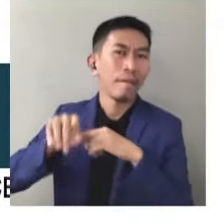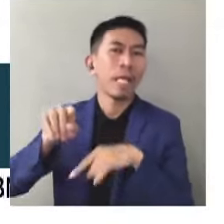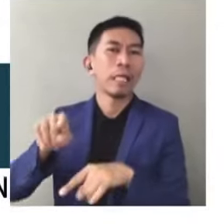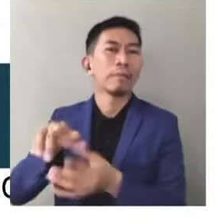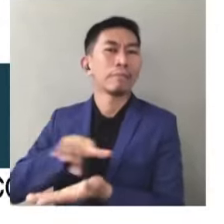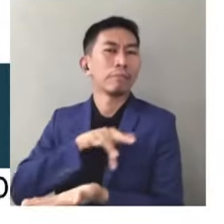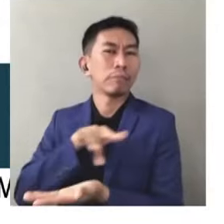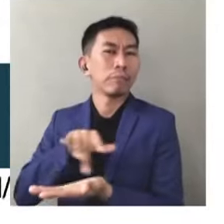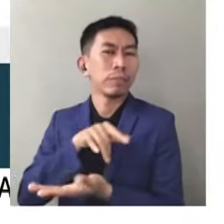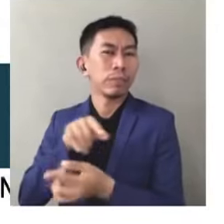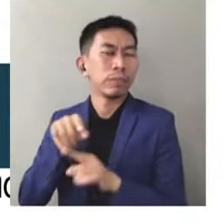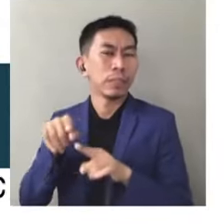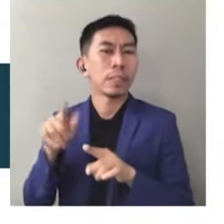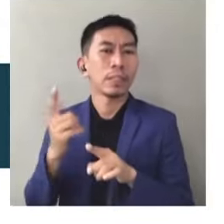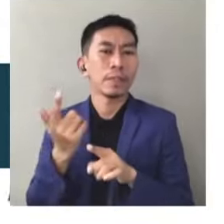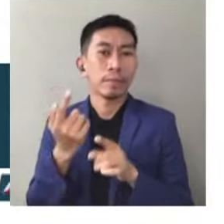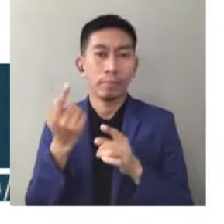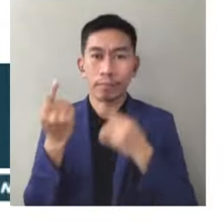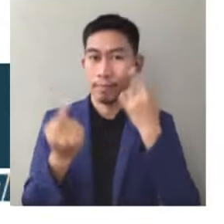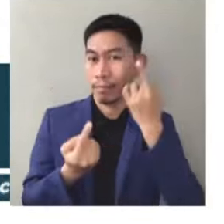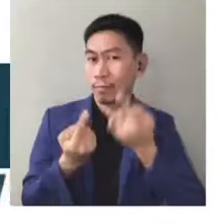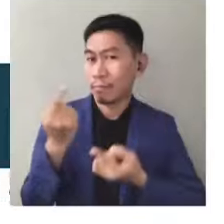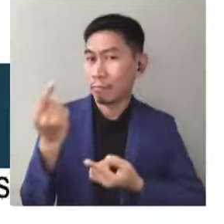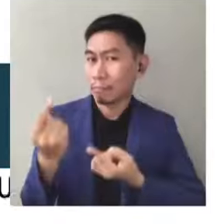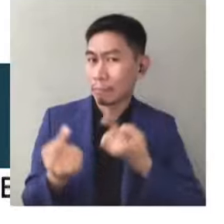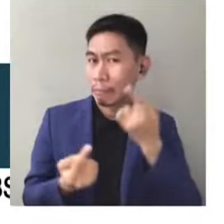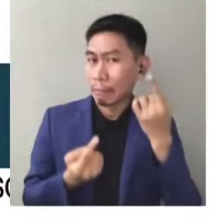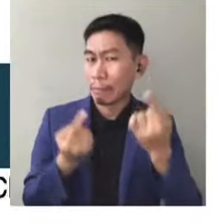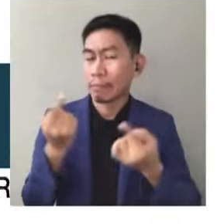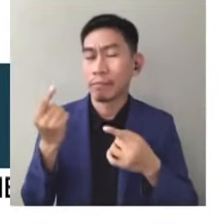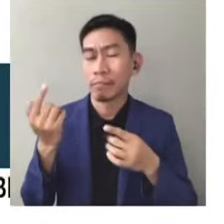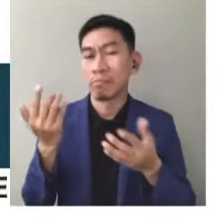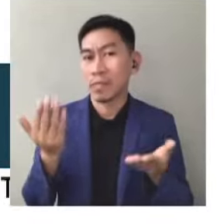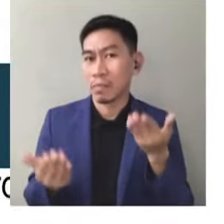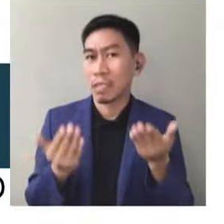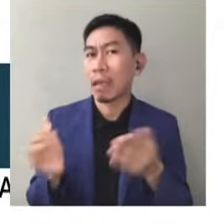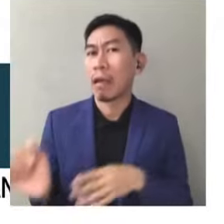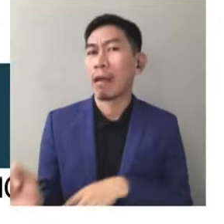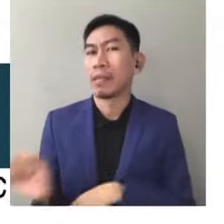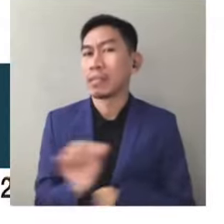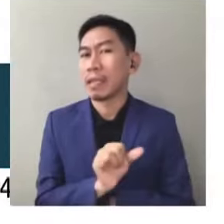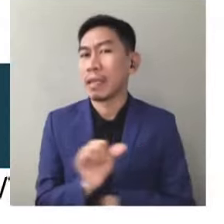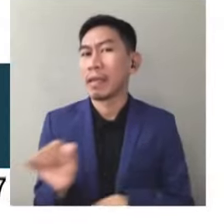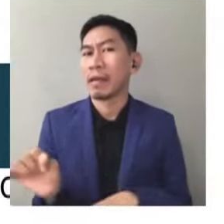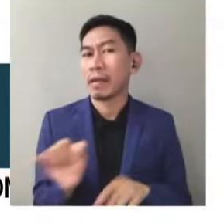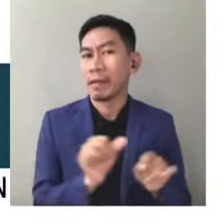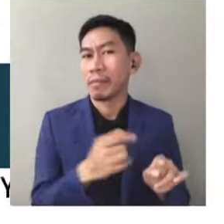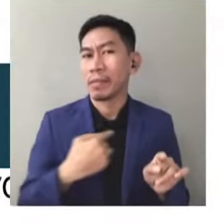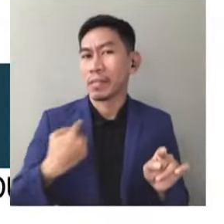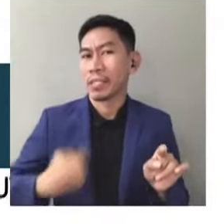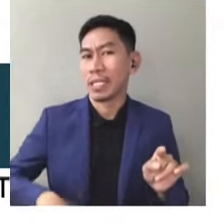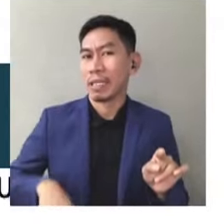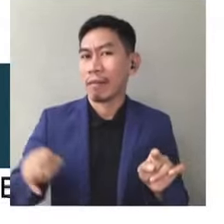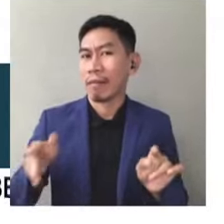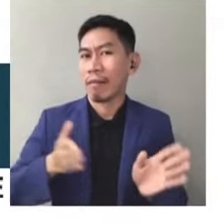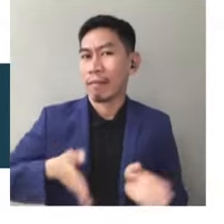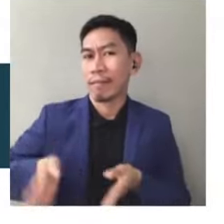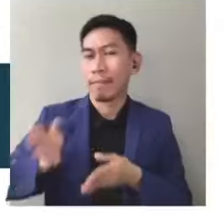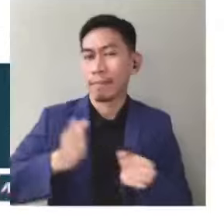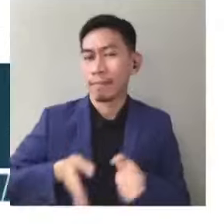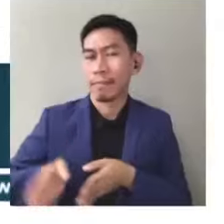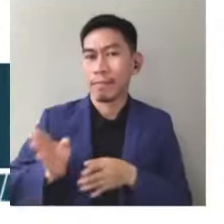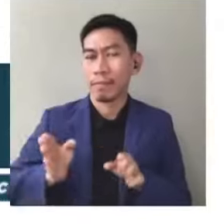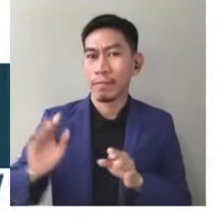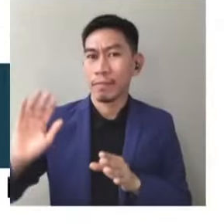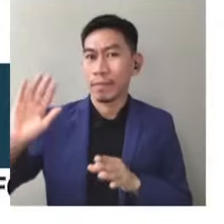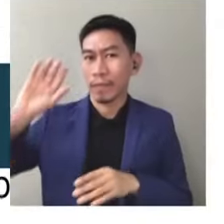Kaya we are worried na baka may mga ganitong plano ang China, especially the government of